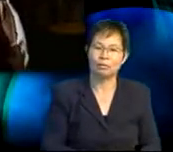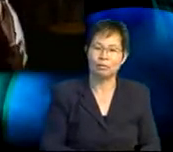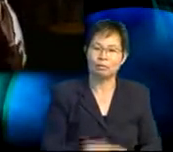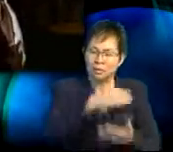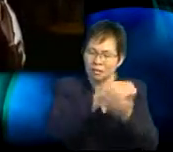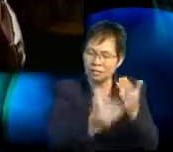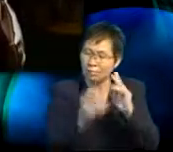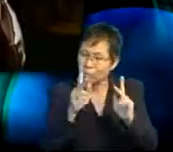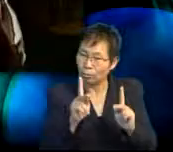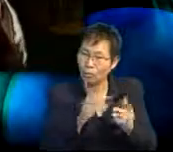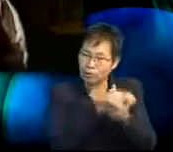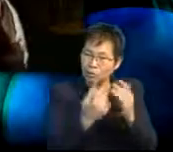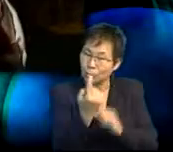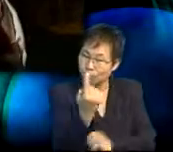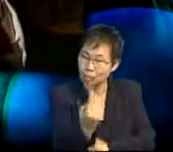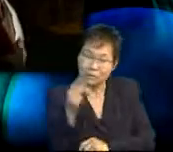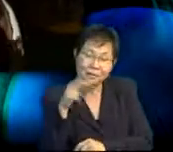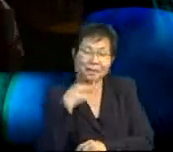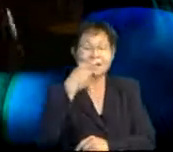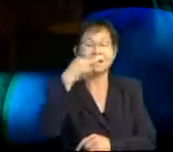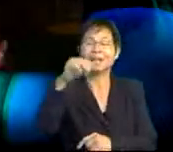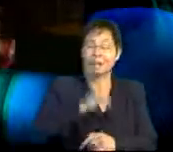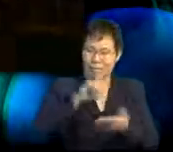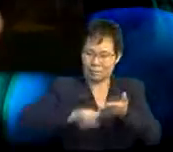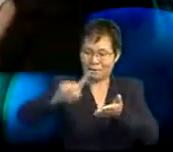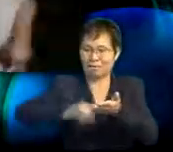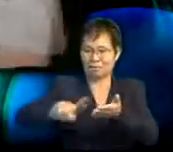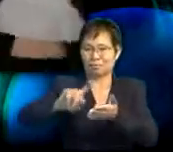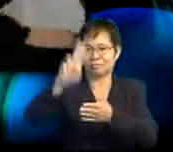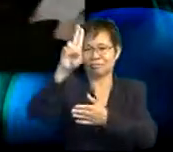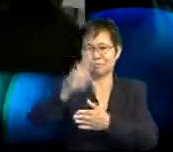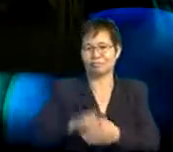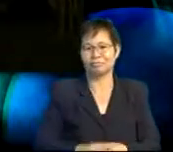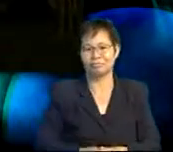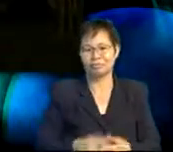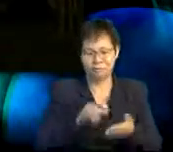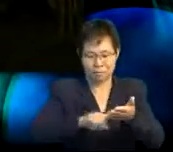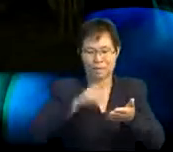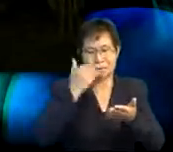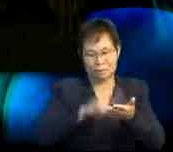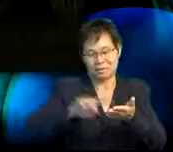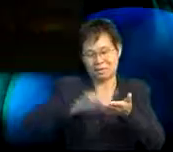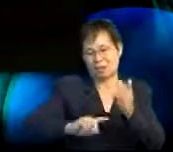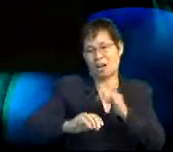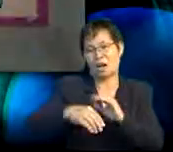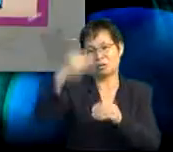Someone singing? I'd better check it out.